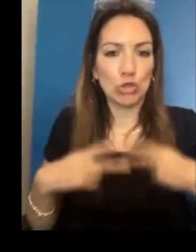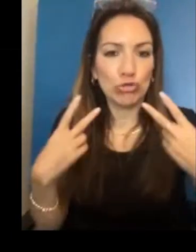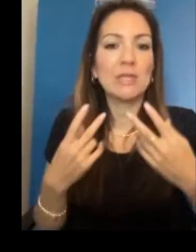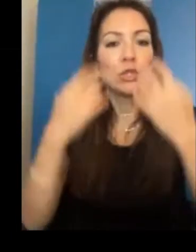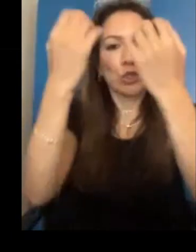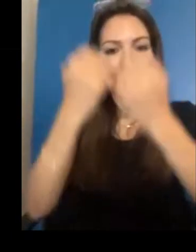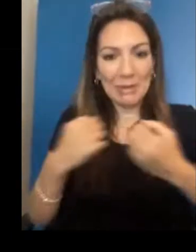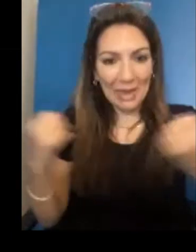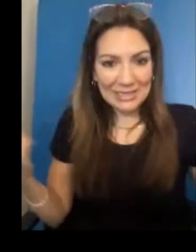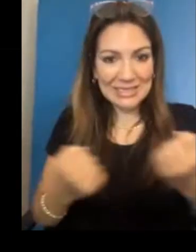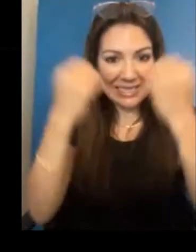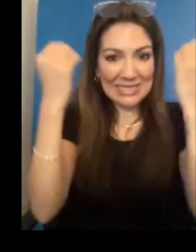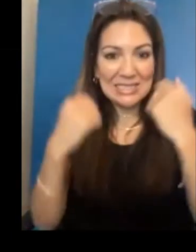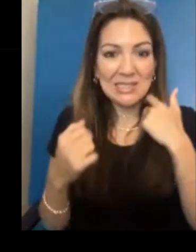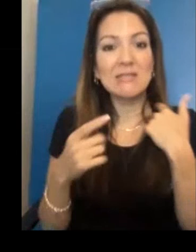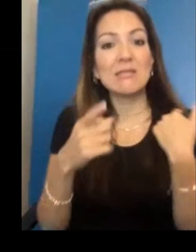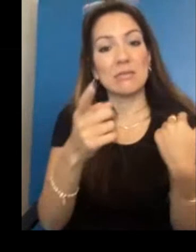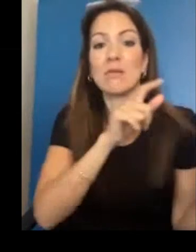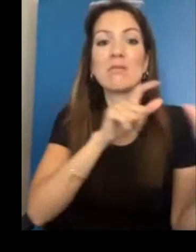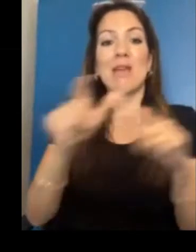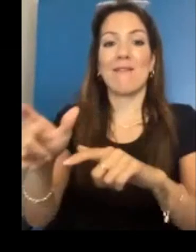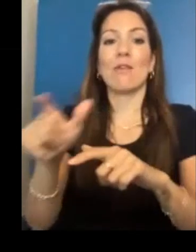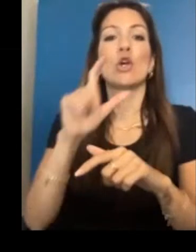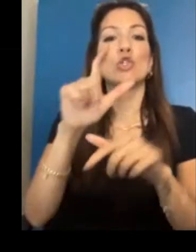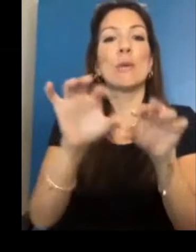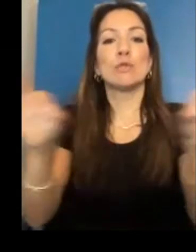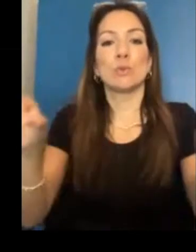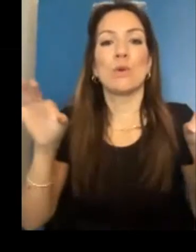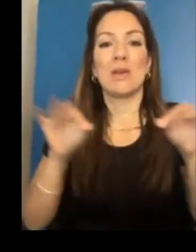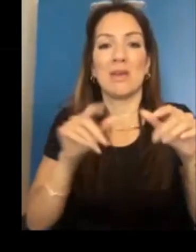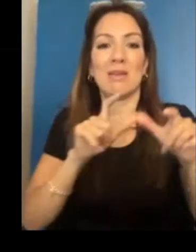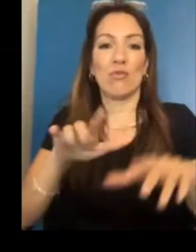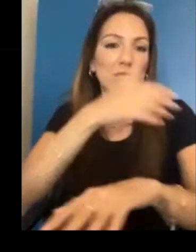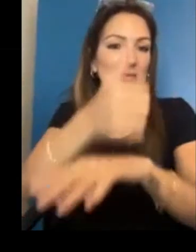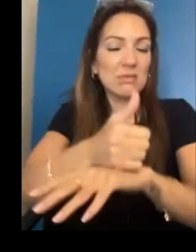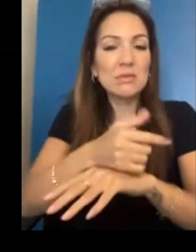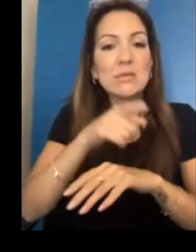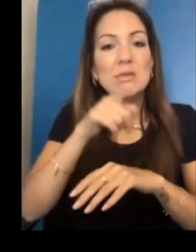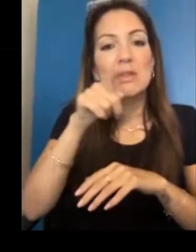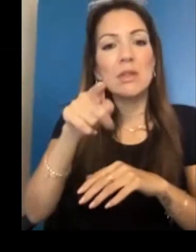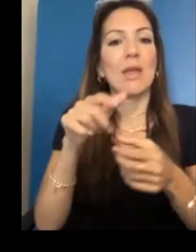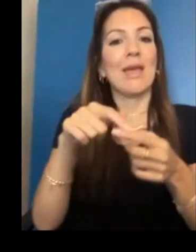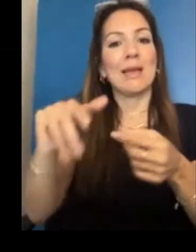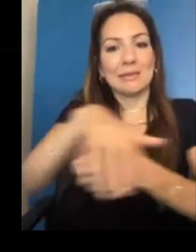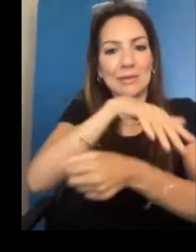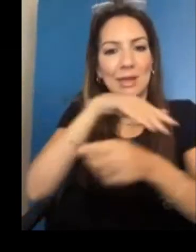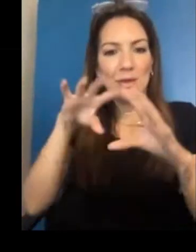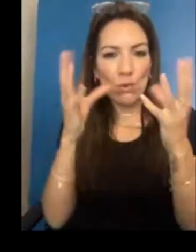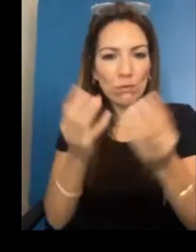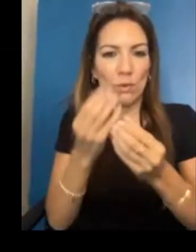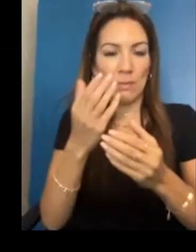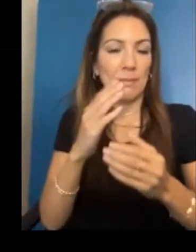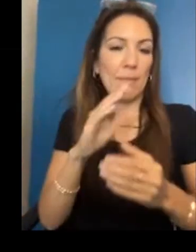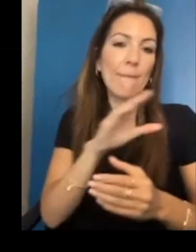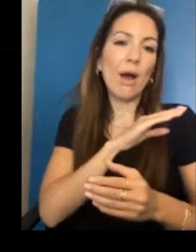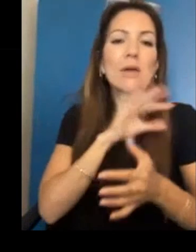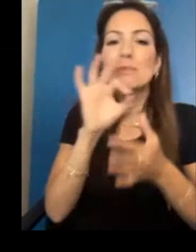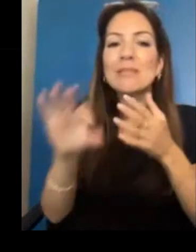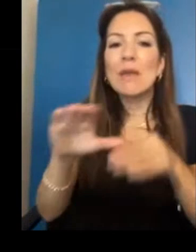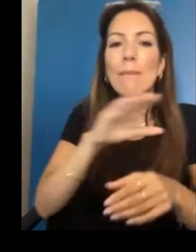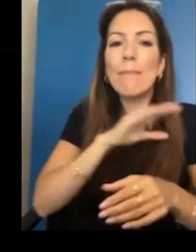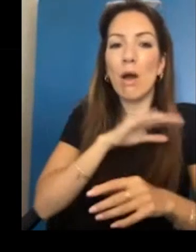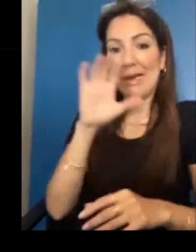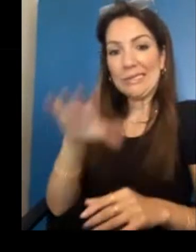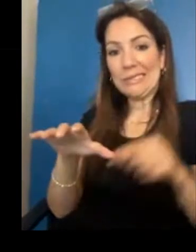continue operating from Chapel Square. And the sort of estate as a whole, the park in particular, the